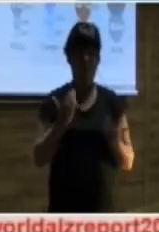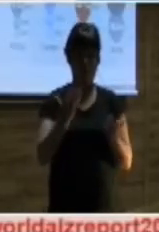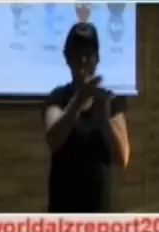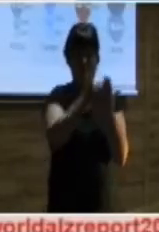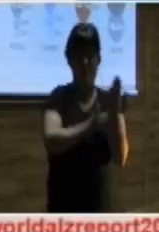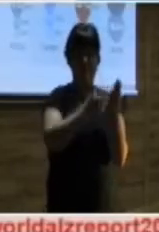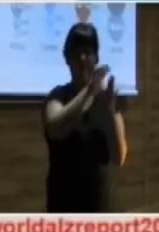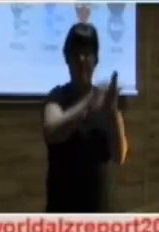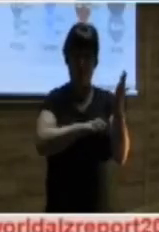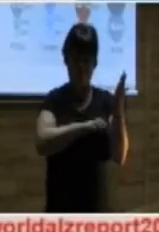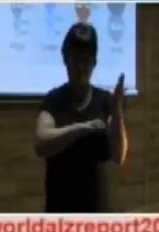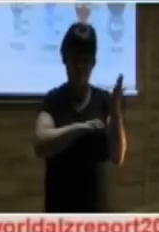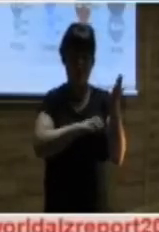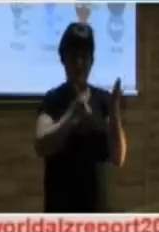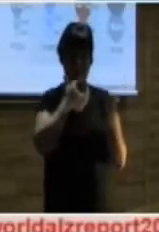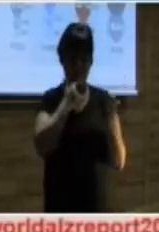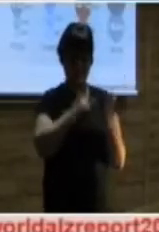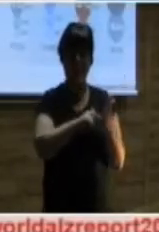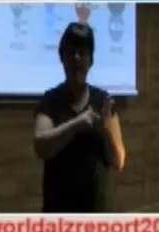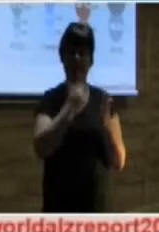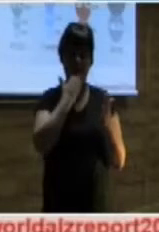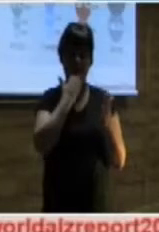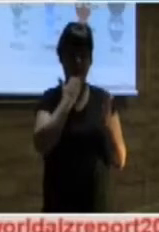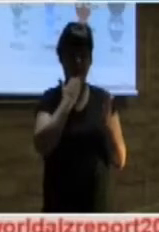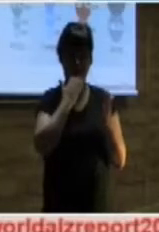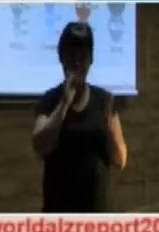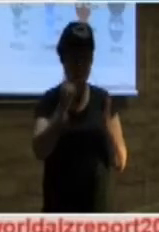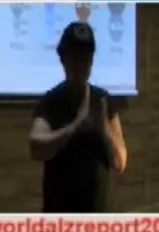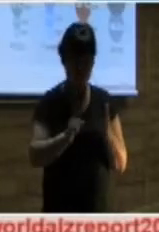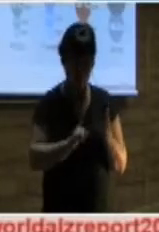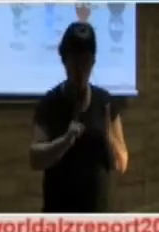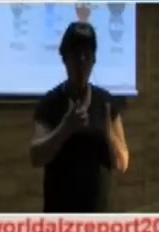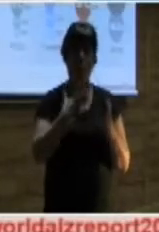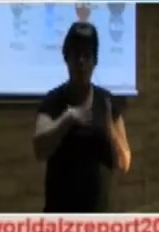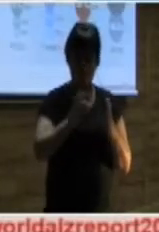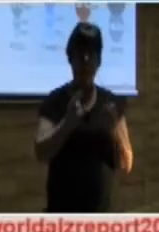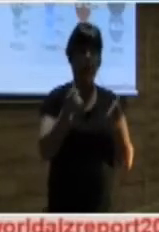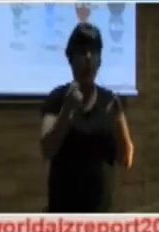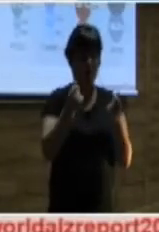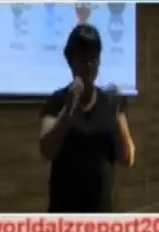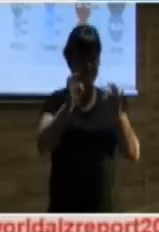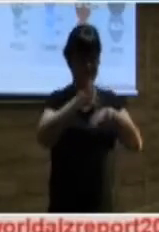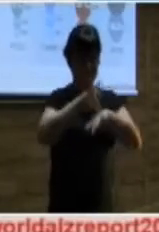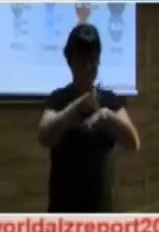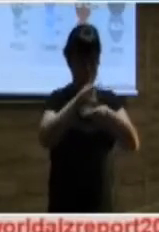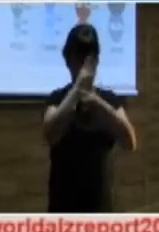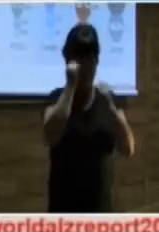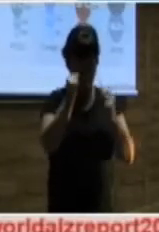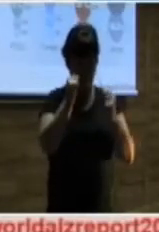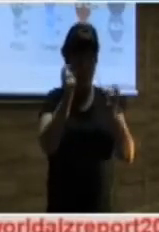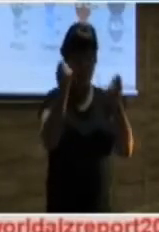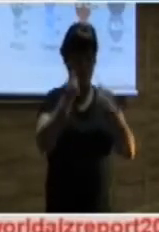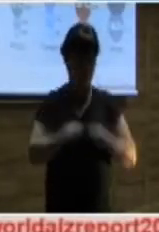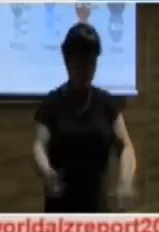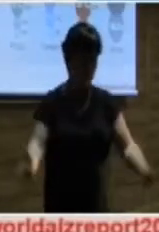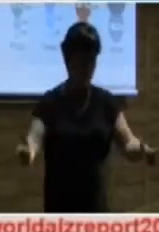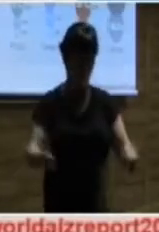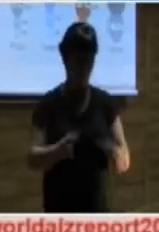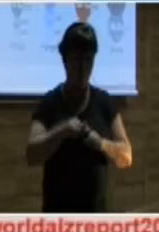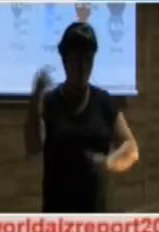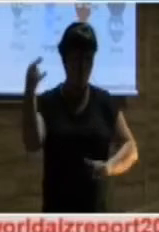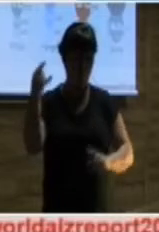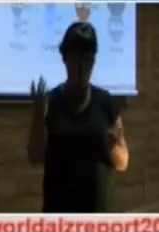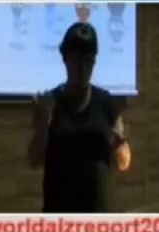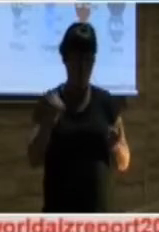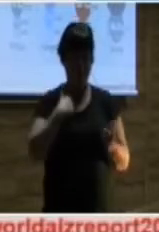at this a little bit in a different way. So on the right of your screen, you see the 131.5 million people